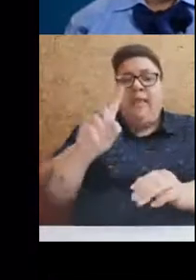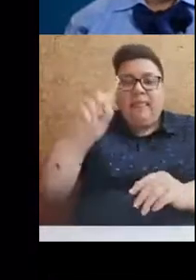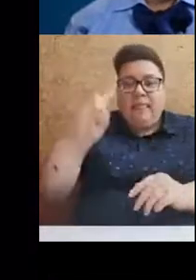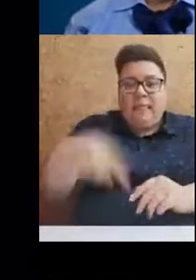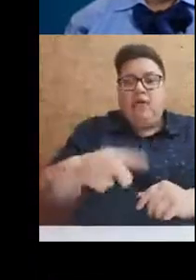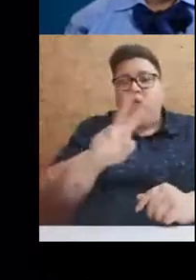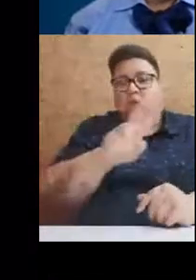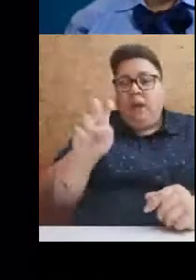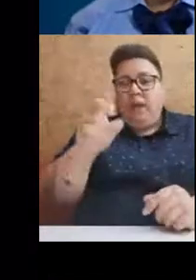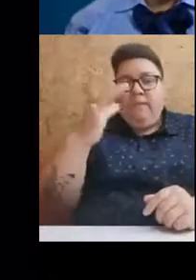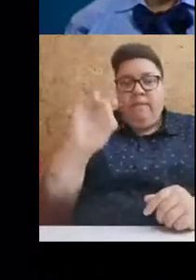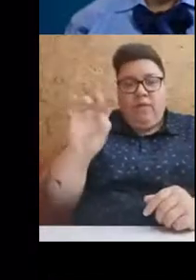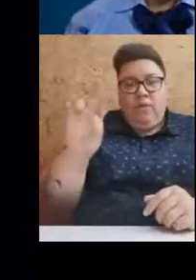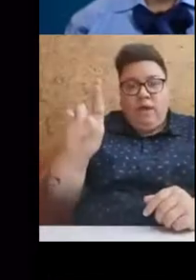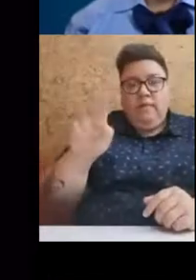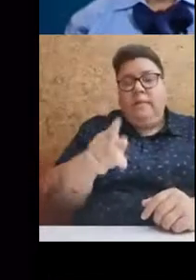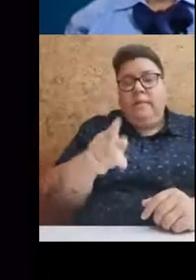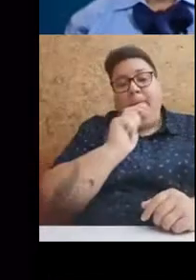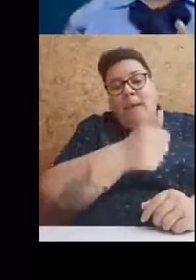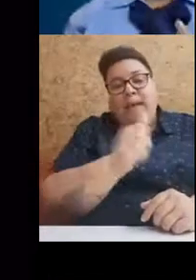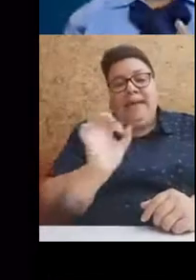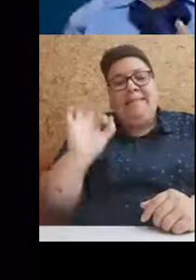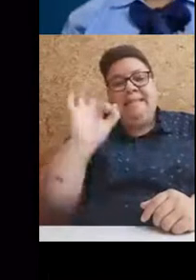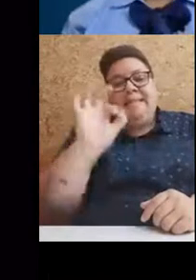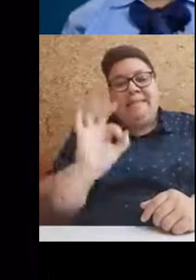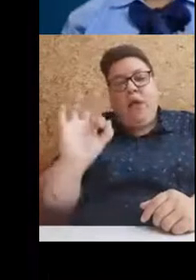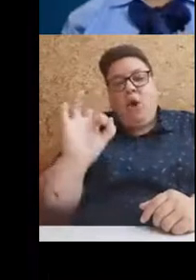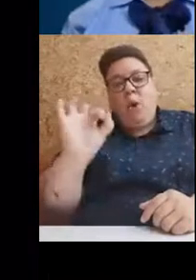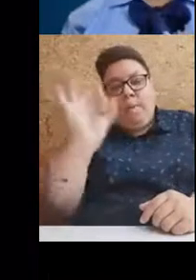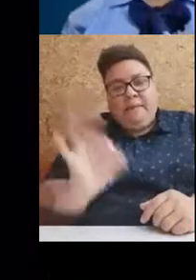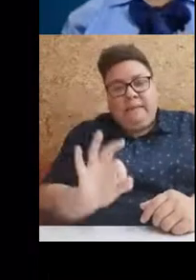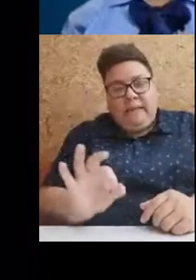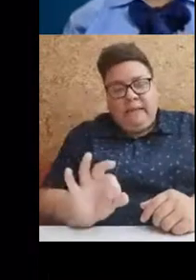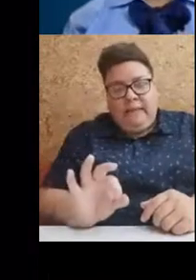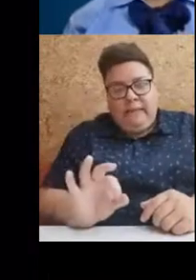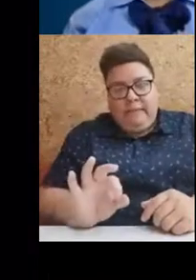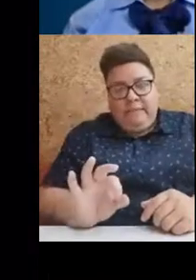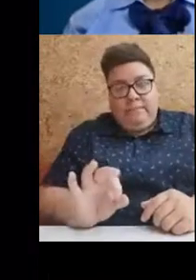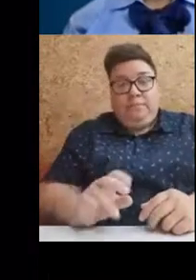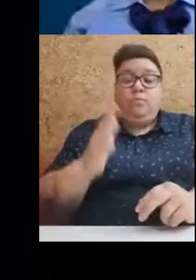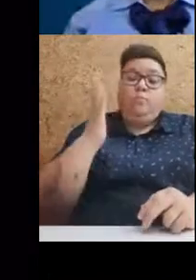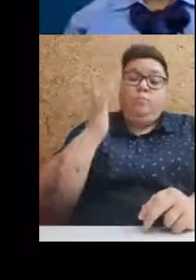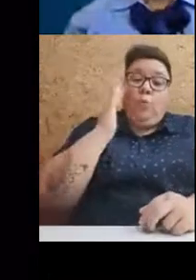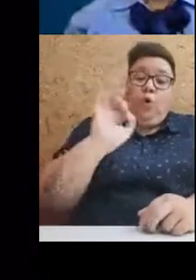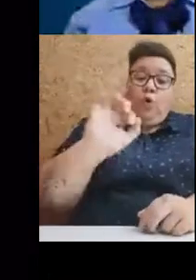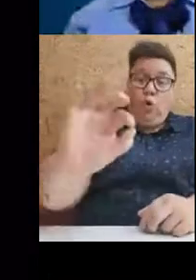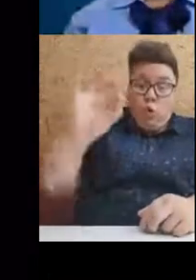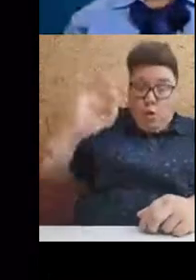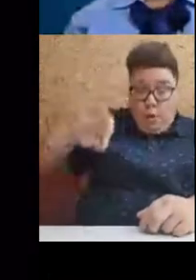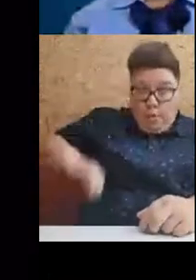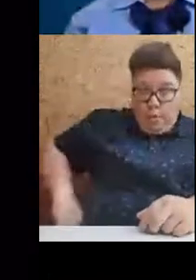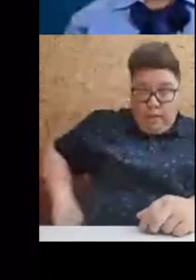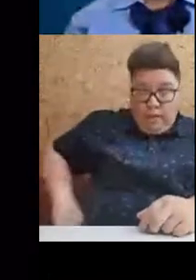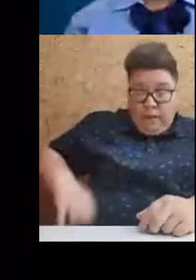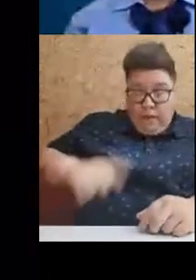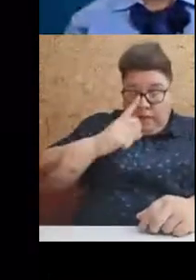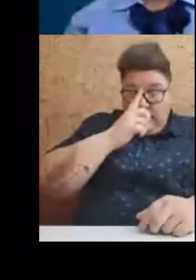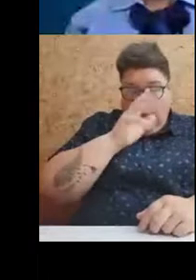pay 0% tax. Once your profit is from 91,251 up